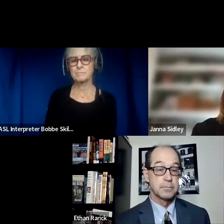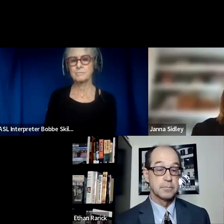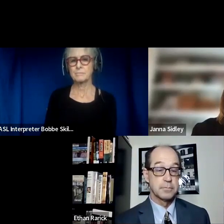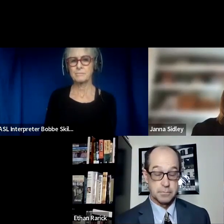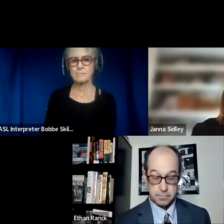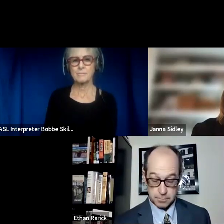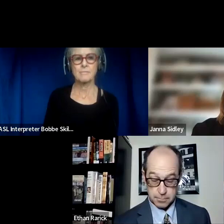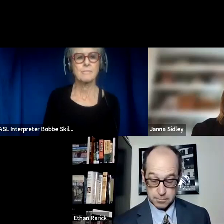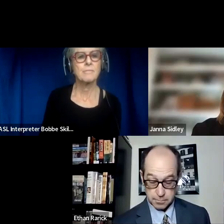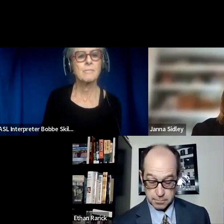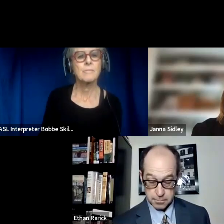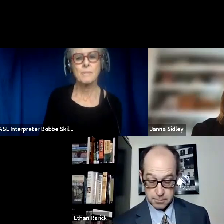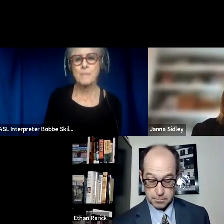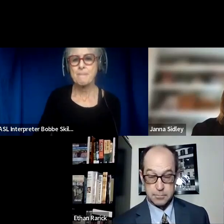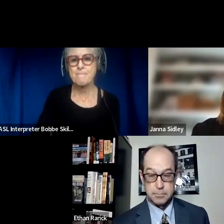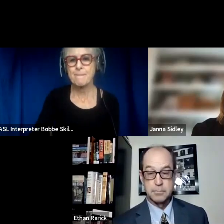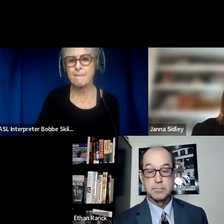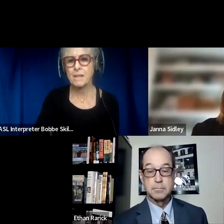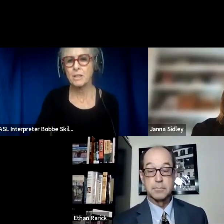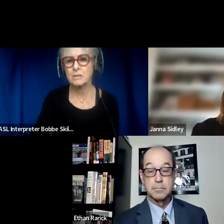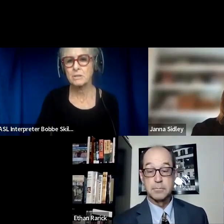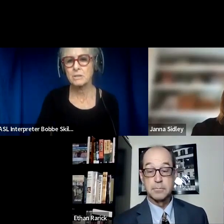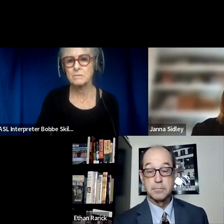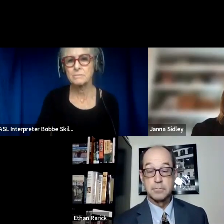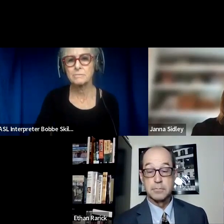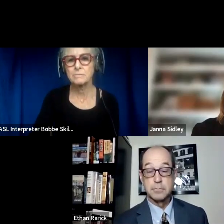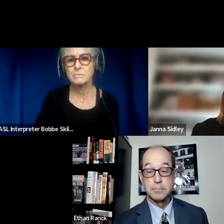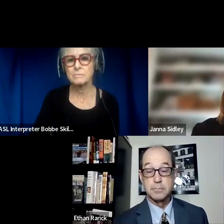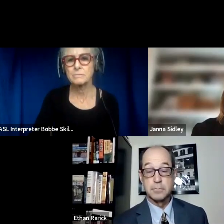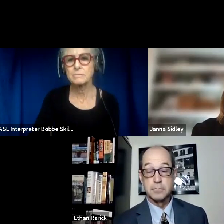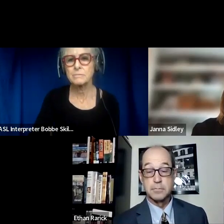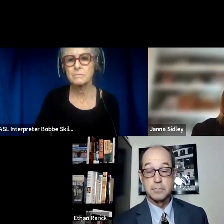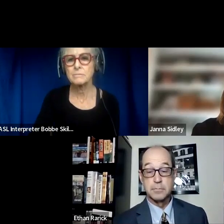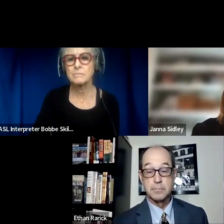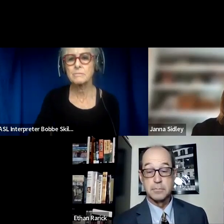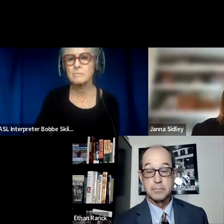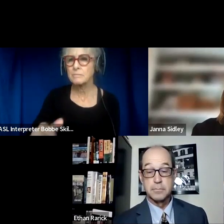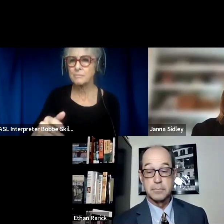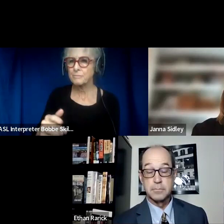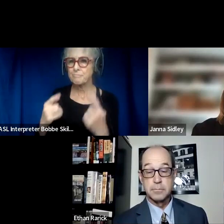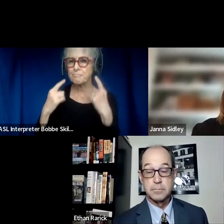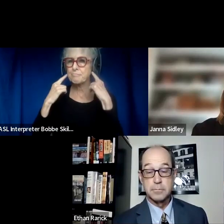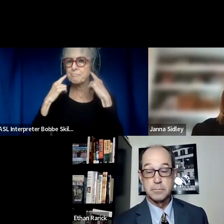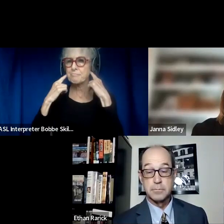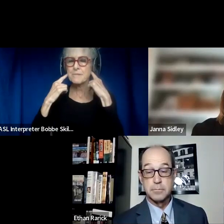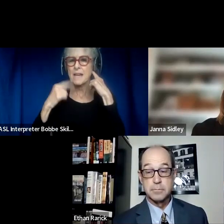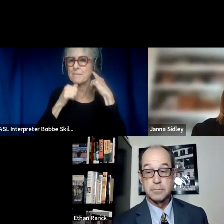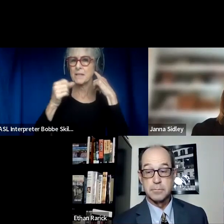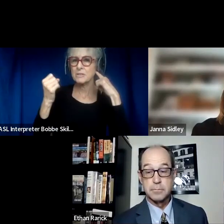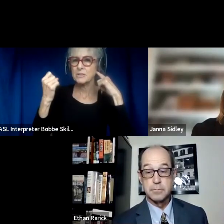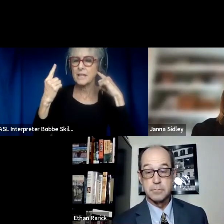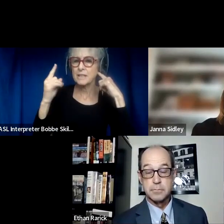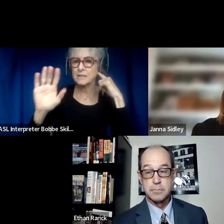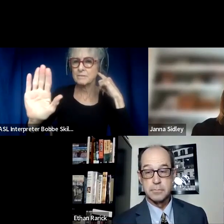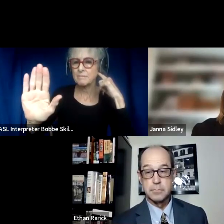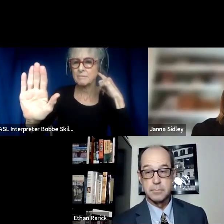Sí, buenas tardes. Mi nombre es Ruby Saldaña. Yo soy, mis hijos son clientes, mis 3 hijos son clientes del Centro Regional de su